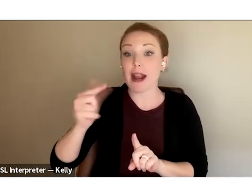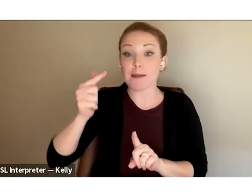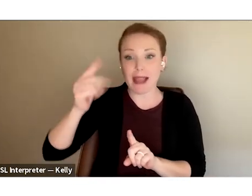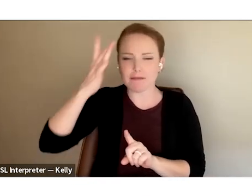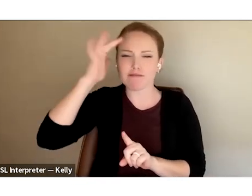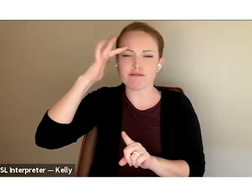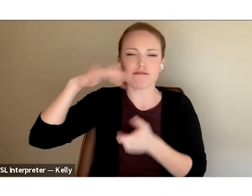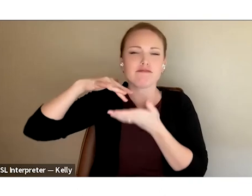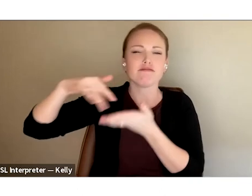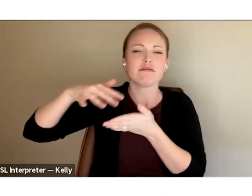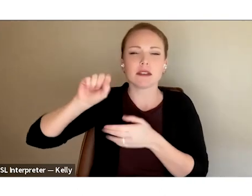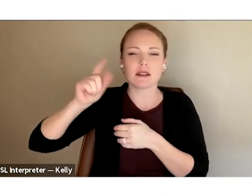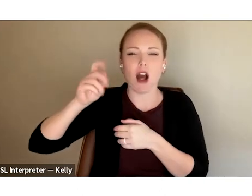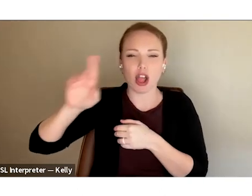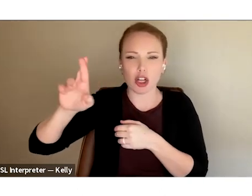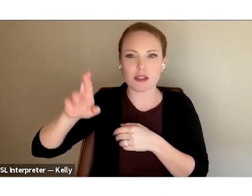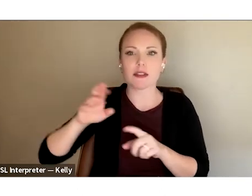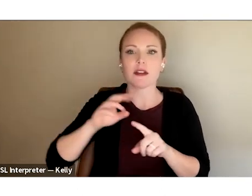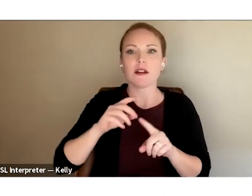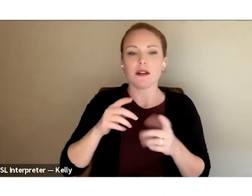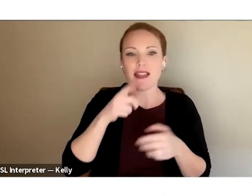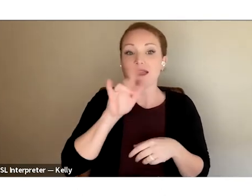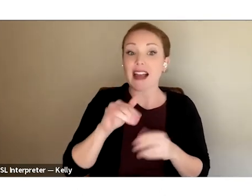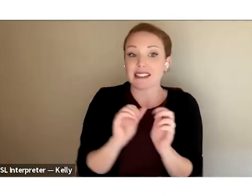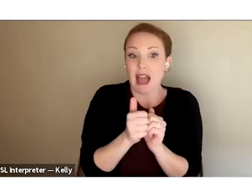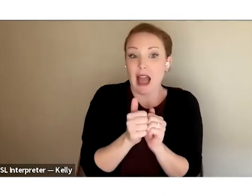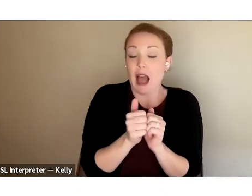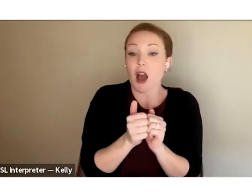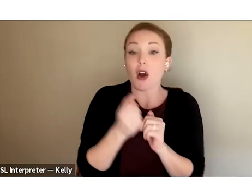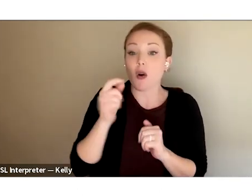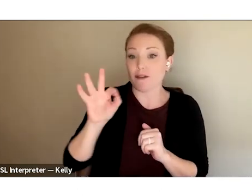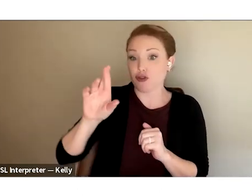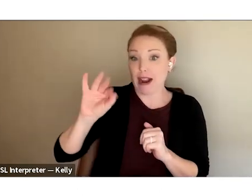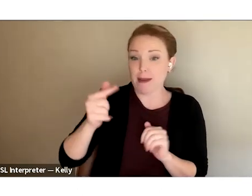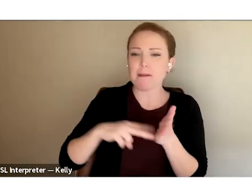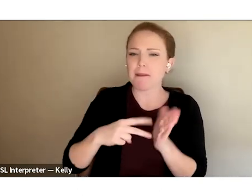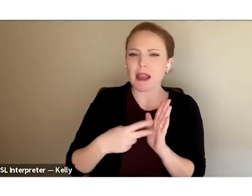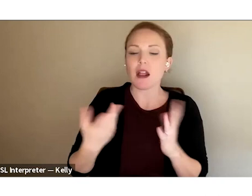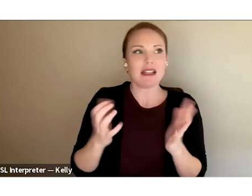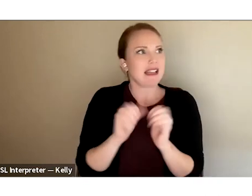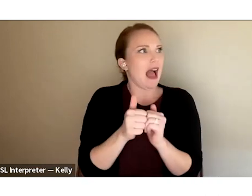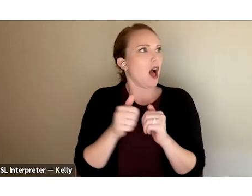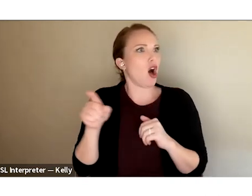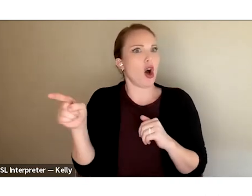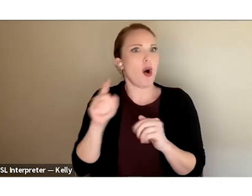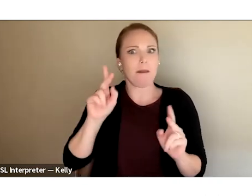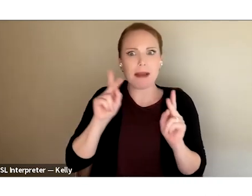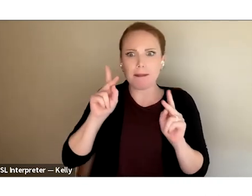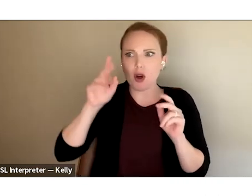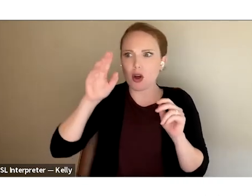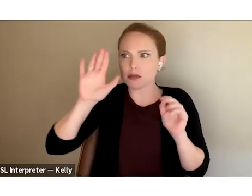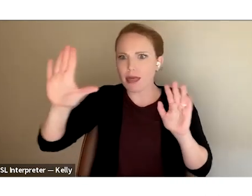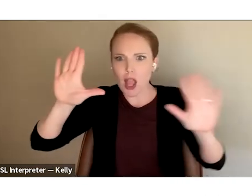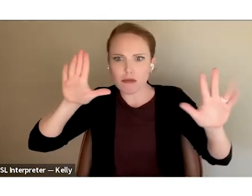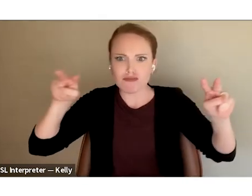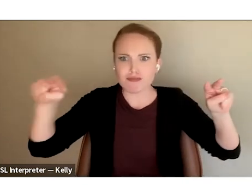But as a quick and dirty, it's the way that arguments are positioned and